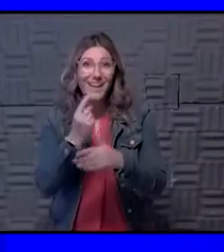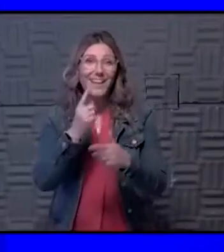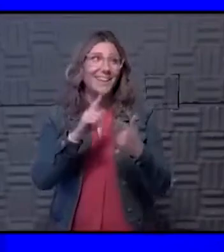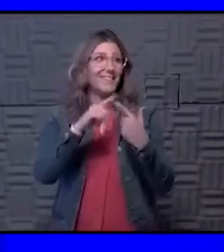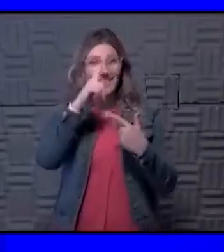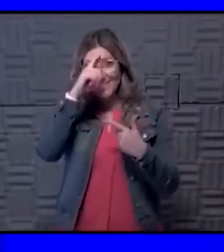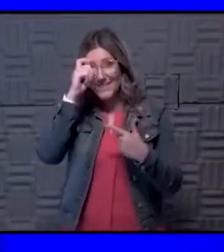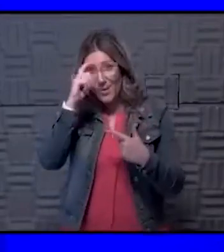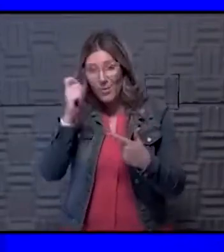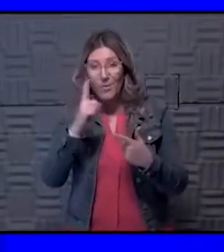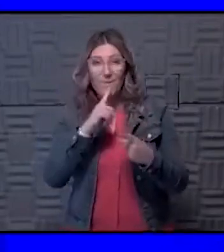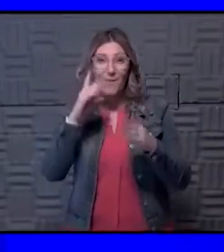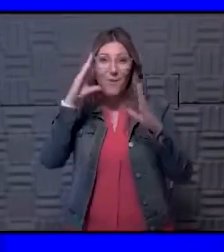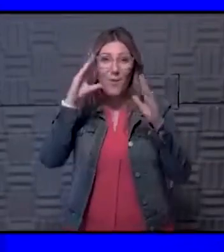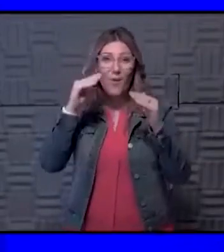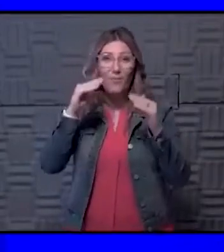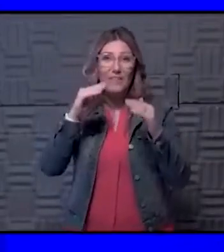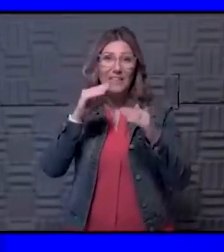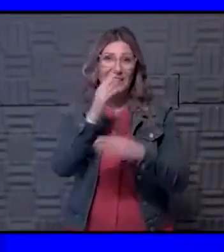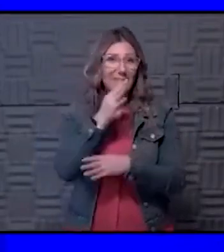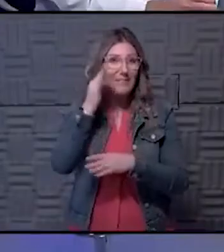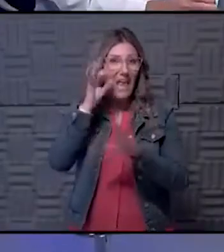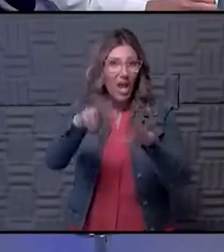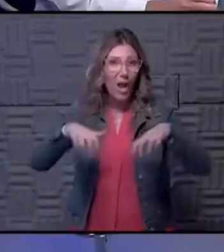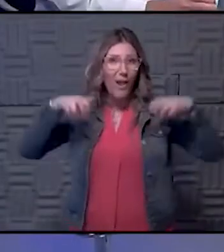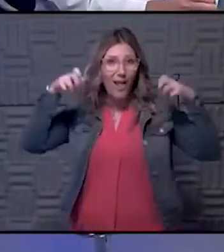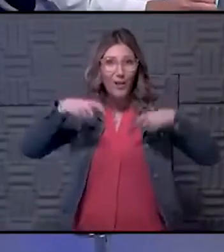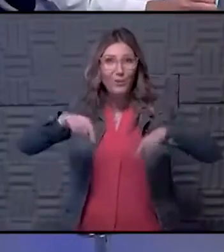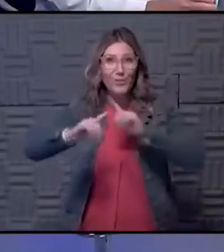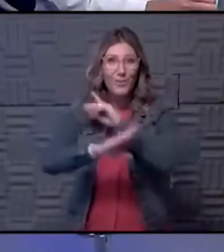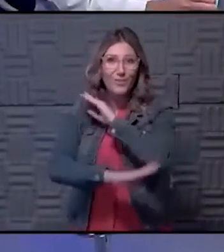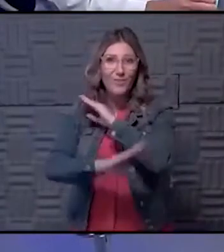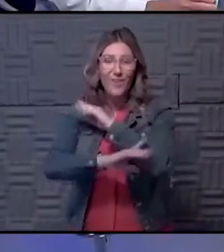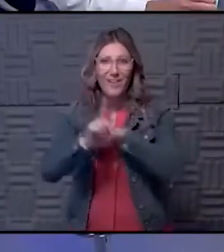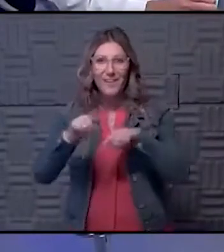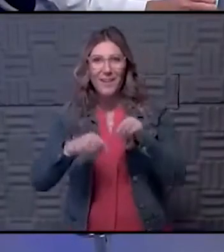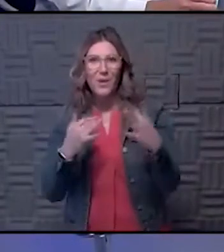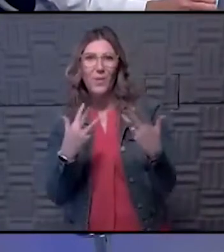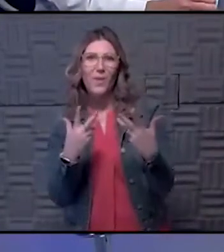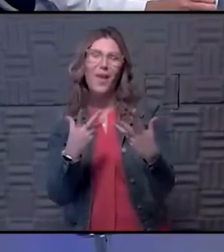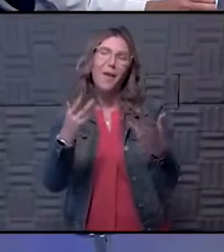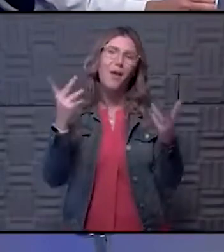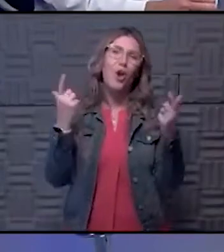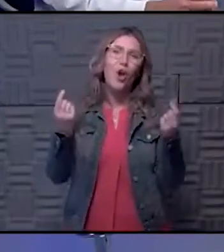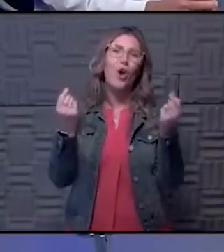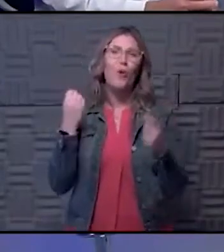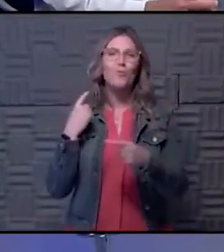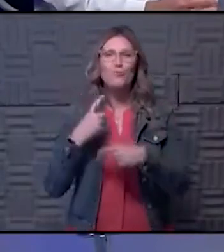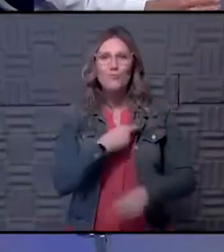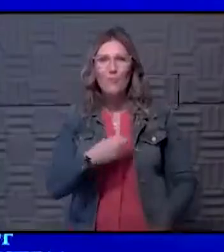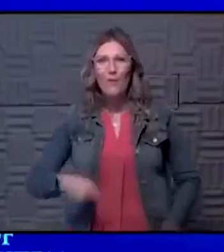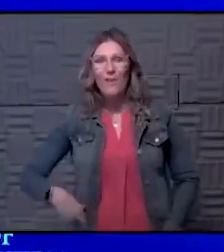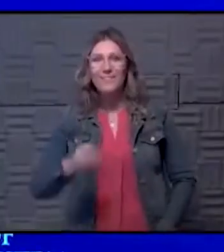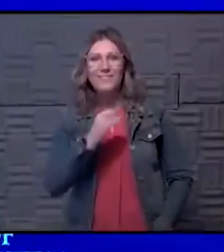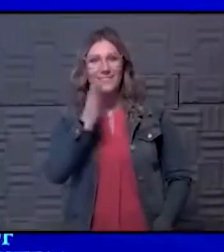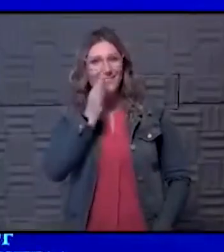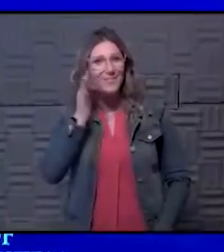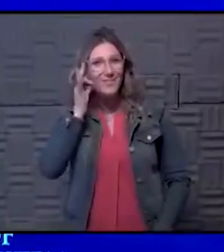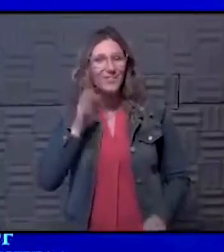and then again, hopefully, Arrowhead in the fall. Man, I can't wait. Let's go Royals. Yeah. Let's go Chiefs. Let's go.